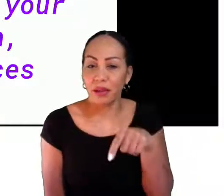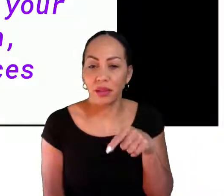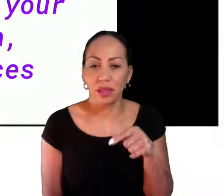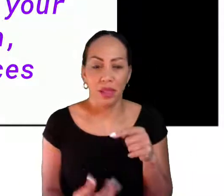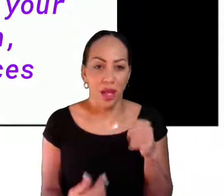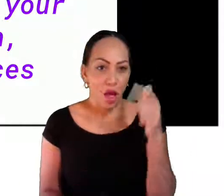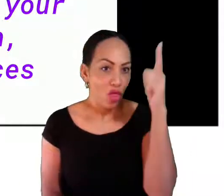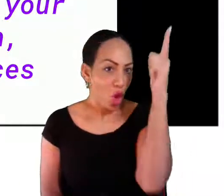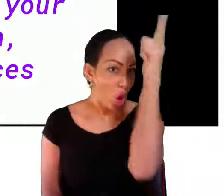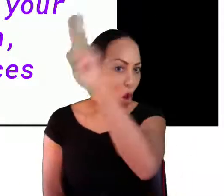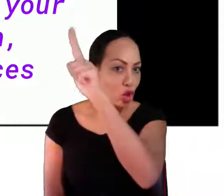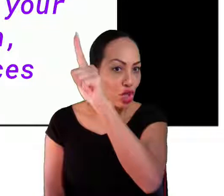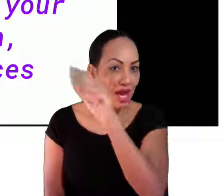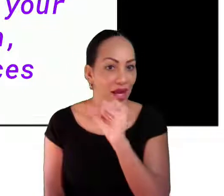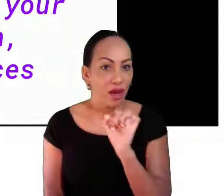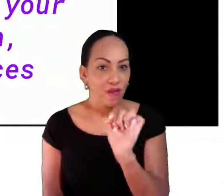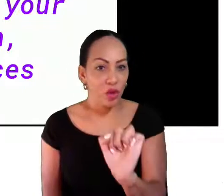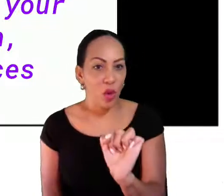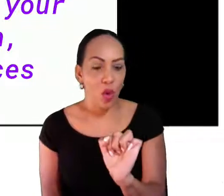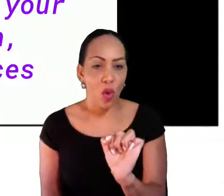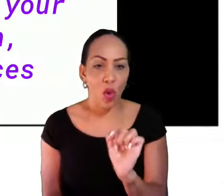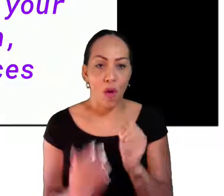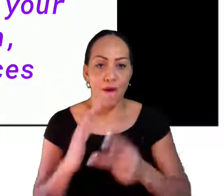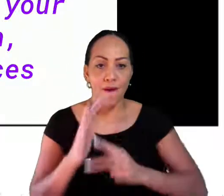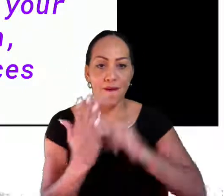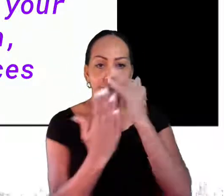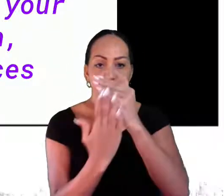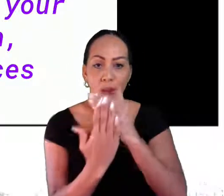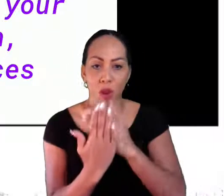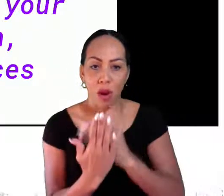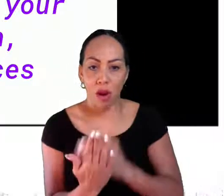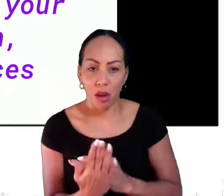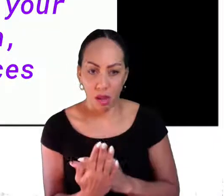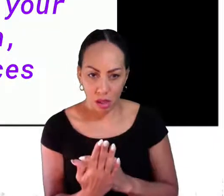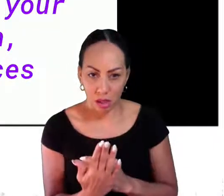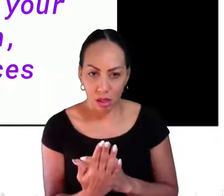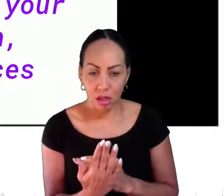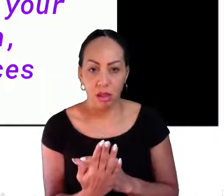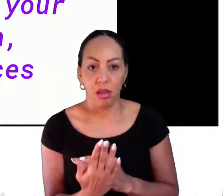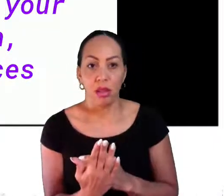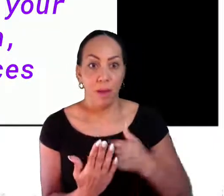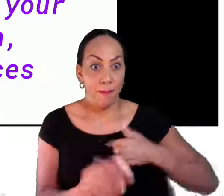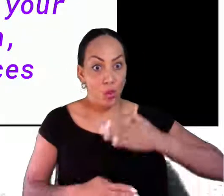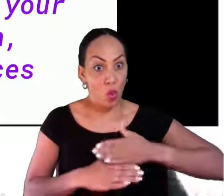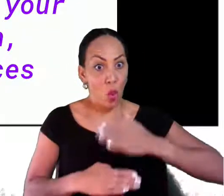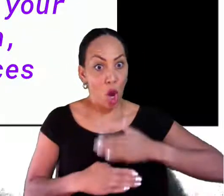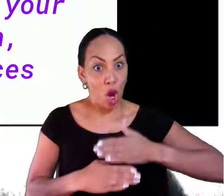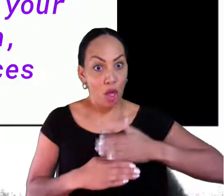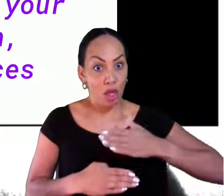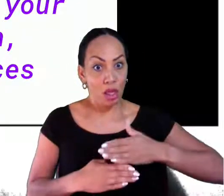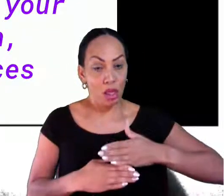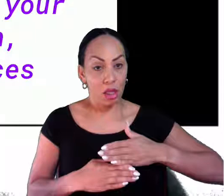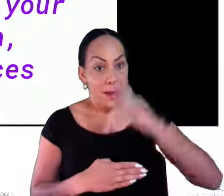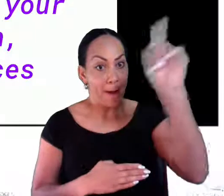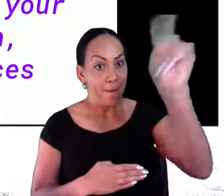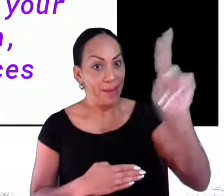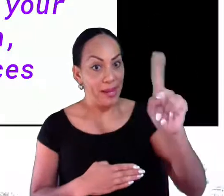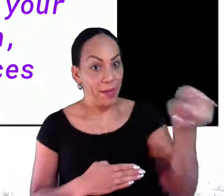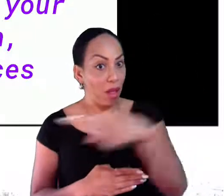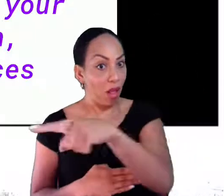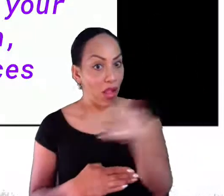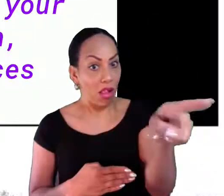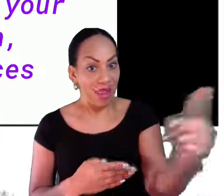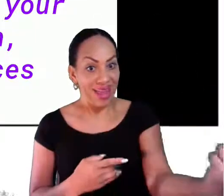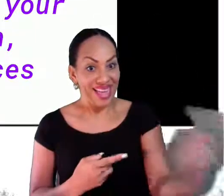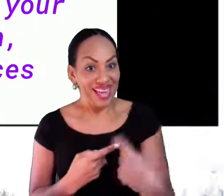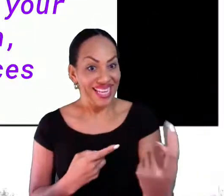in your processes where you can start to think where people engage with your work, and kind of what are the instances in there. Is it in your application processes, or does it come later on in